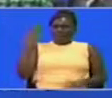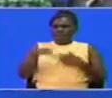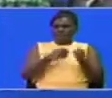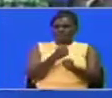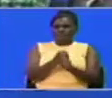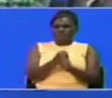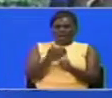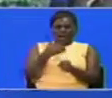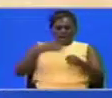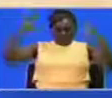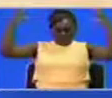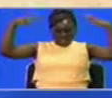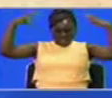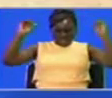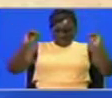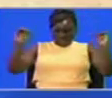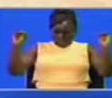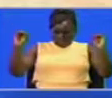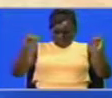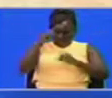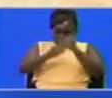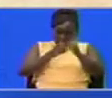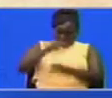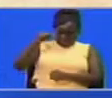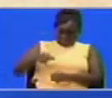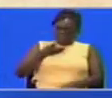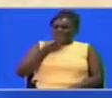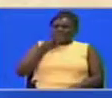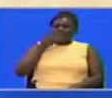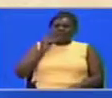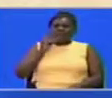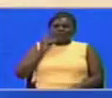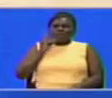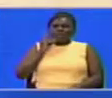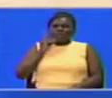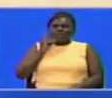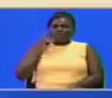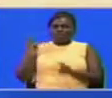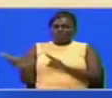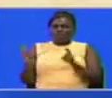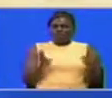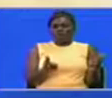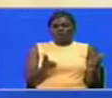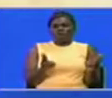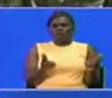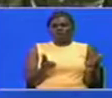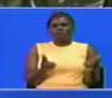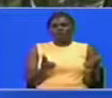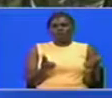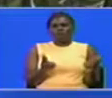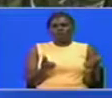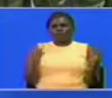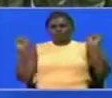was almost no rain. So this year with this drought, as is usual when there is a mighty drought,